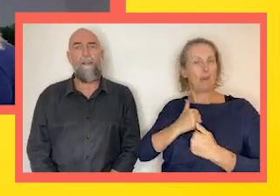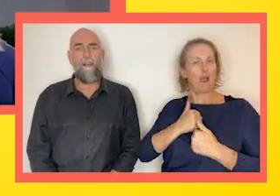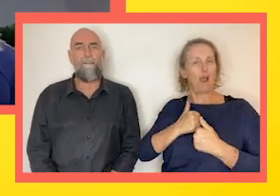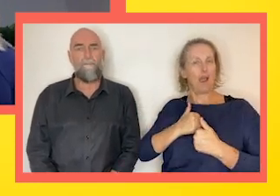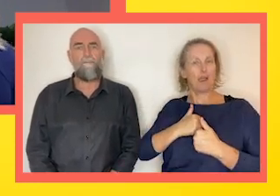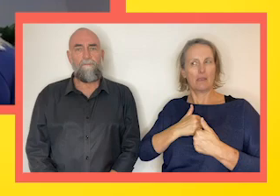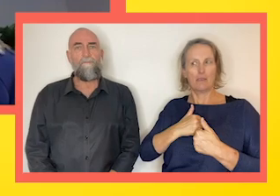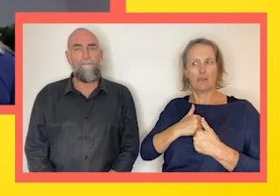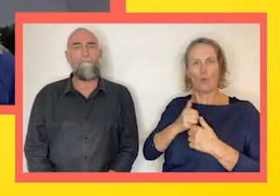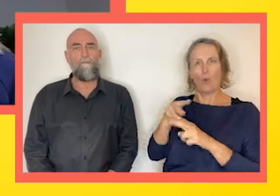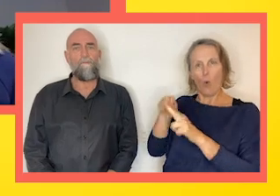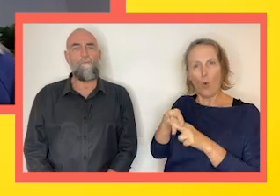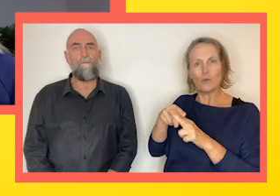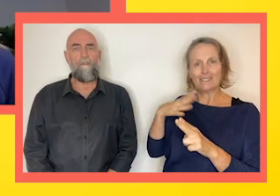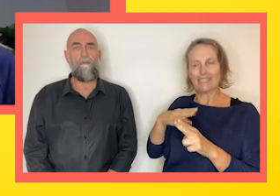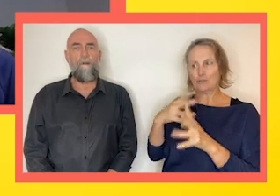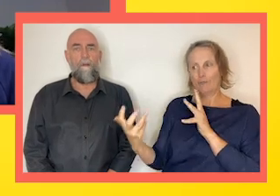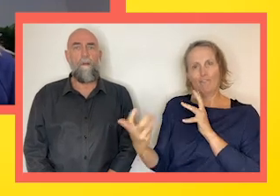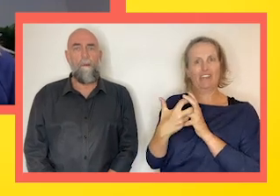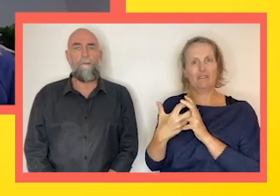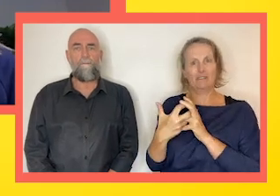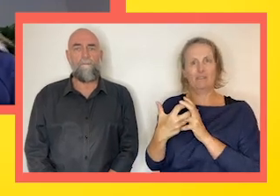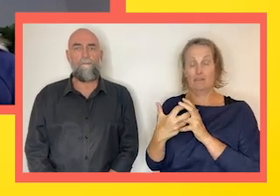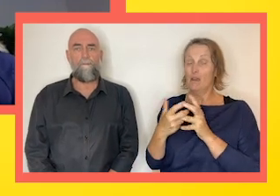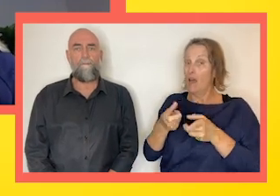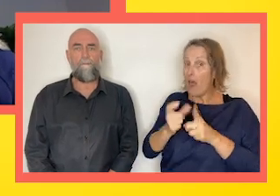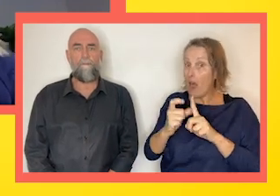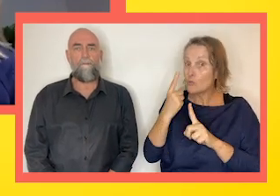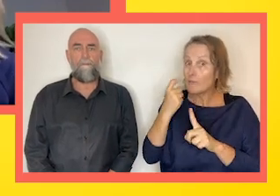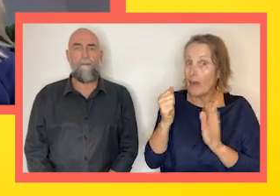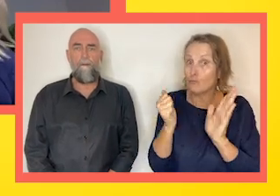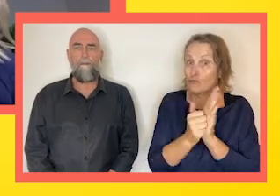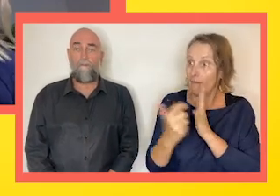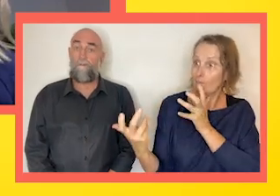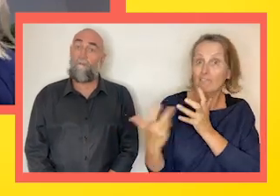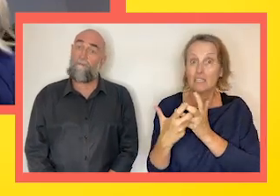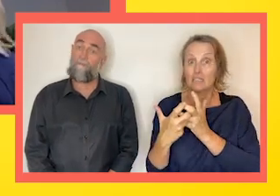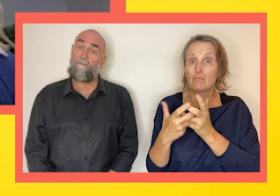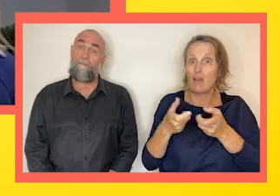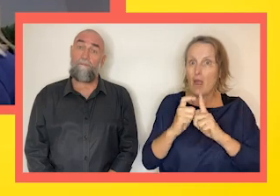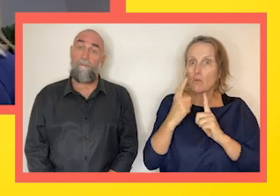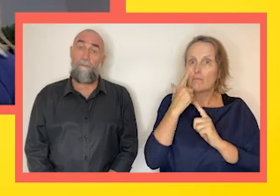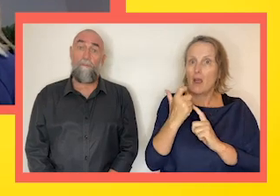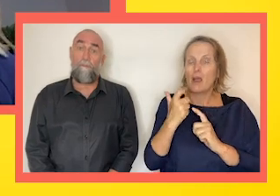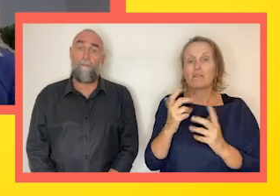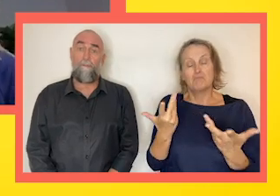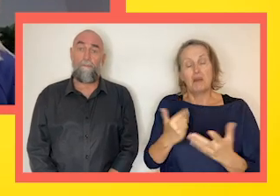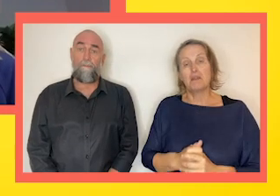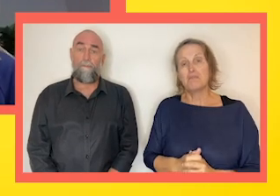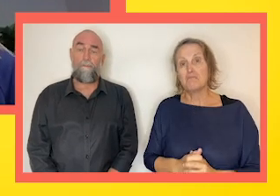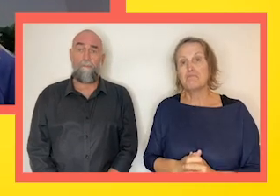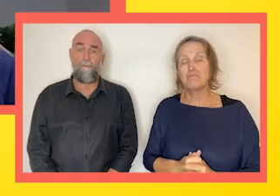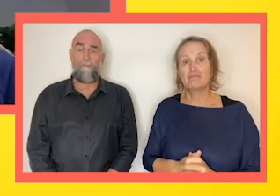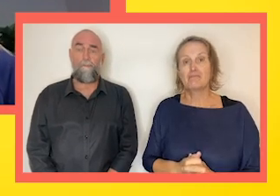specific type of horse, so it's a challenge to find the right one, definitely. But